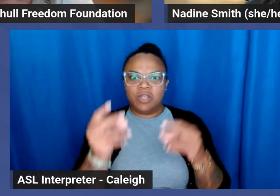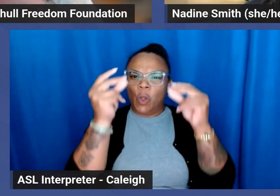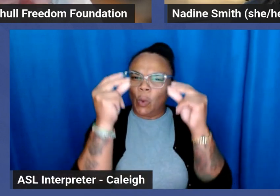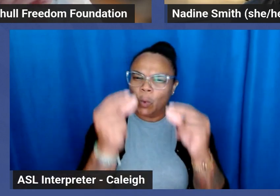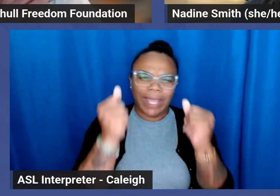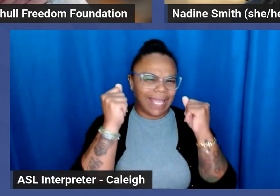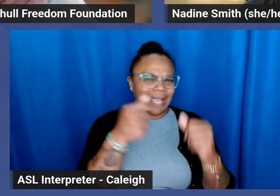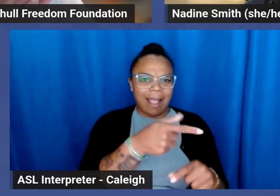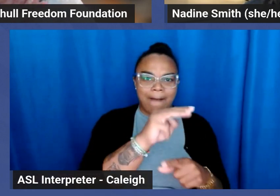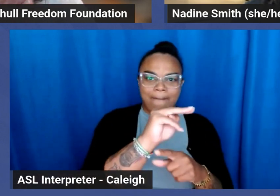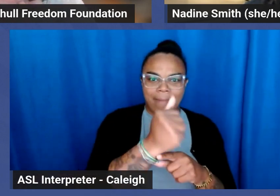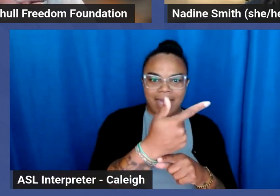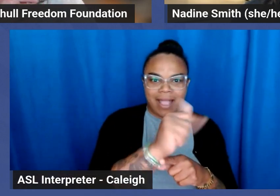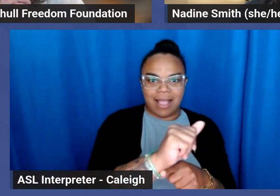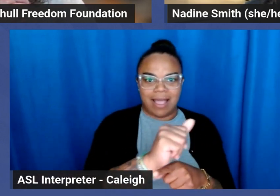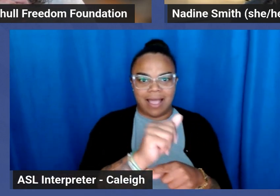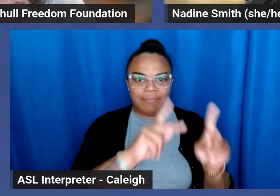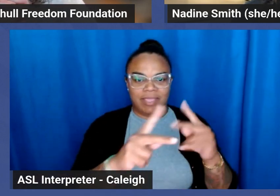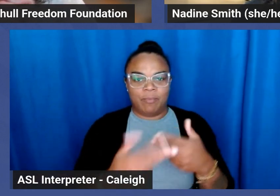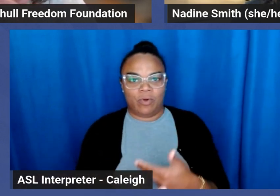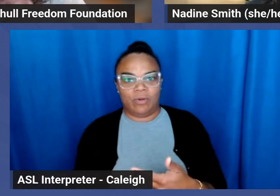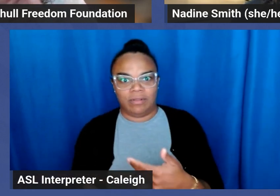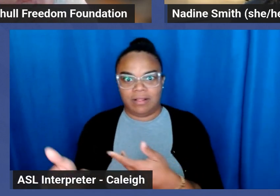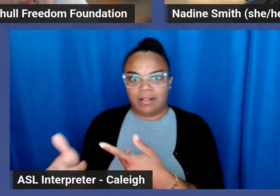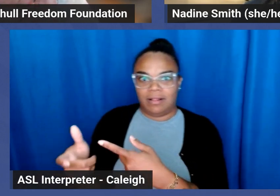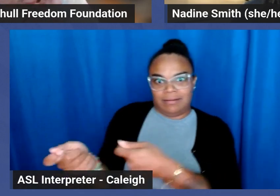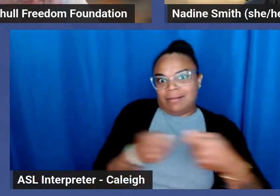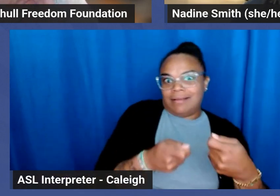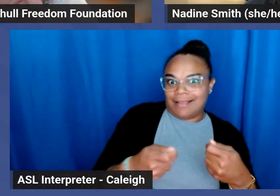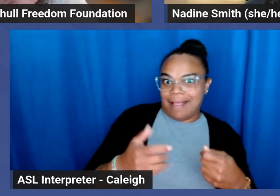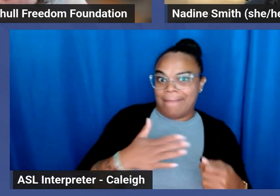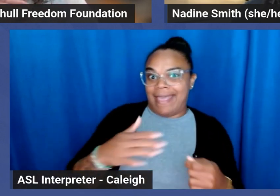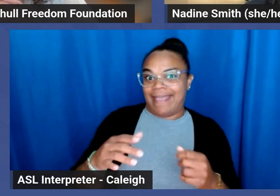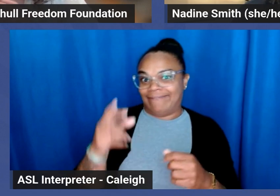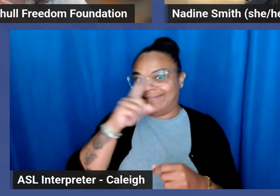Huh. know, I've never been called brother so many times, Yeah. "Hey brother, you